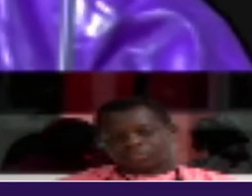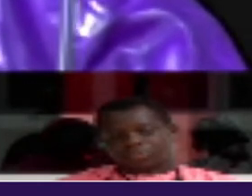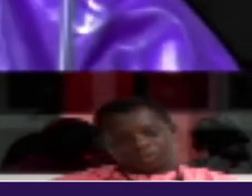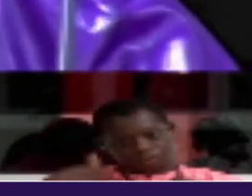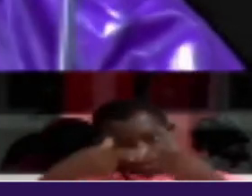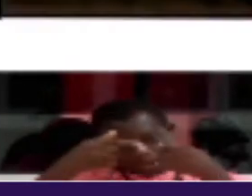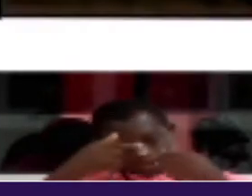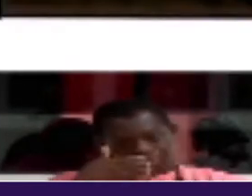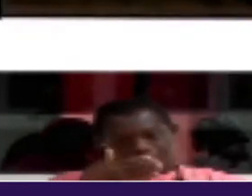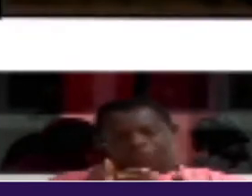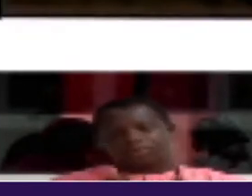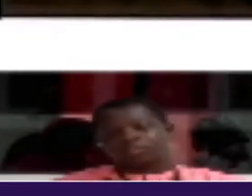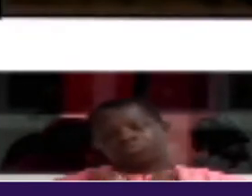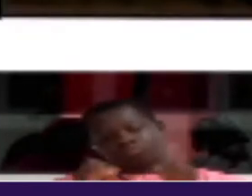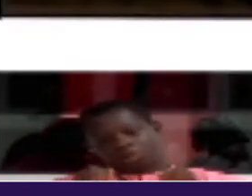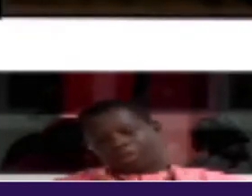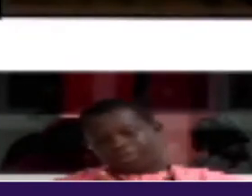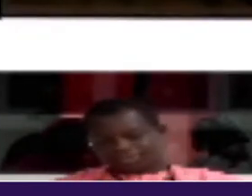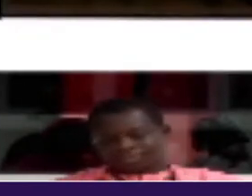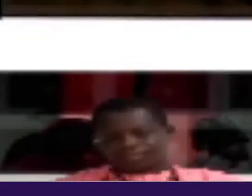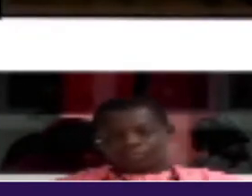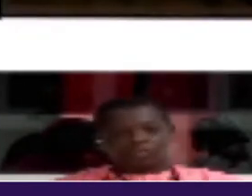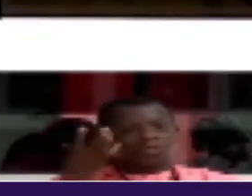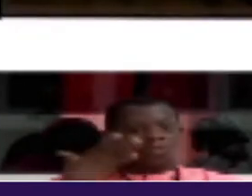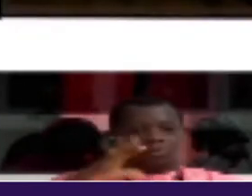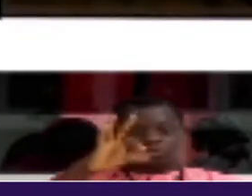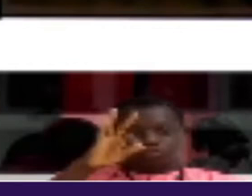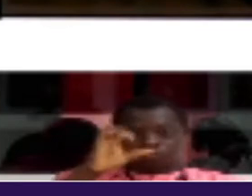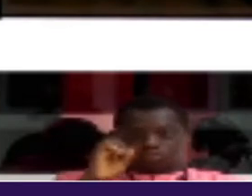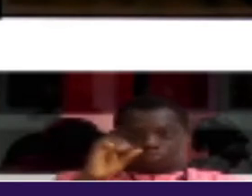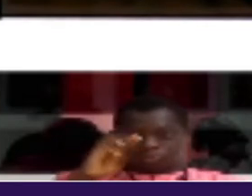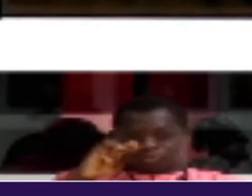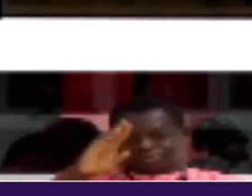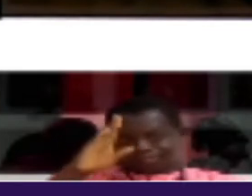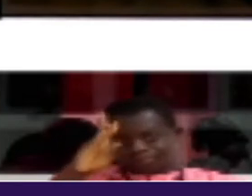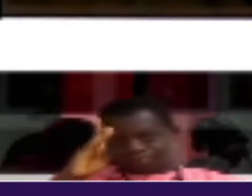Proceed, please. Okay. When Tumbul Tamba